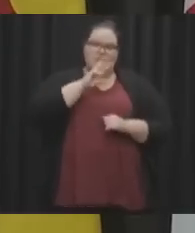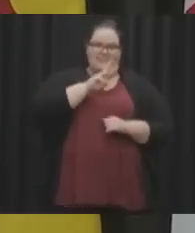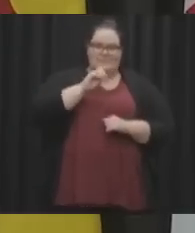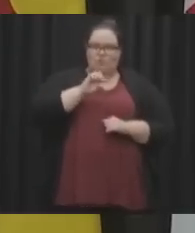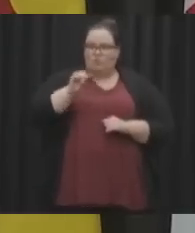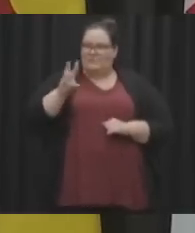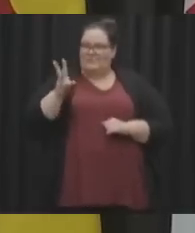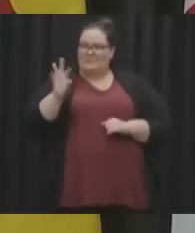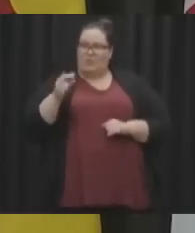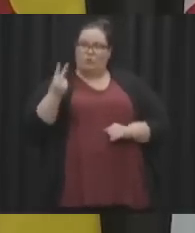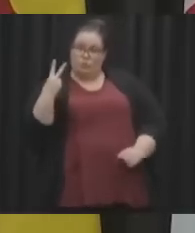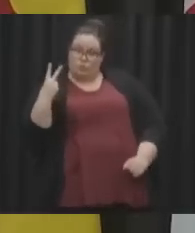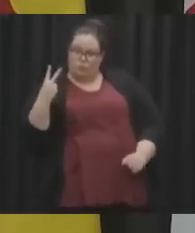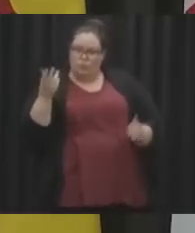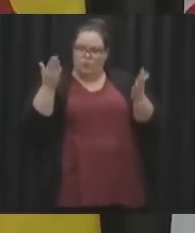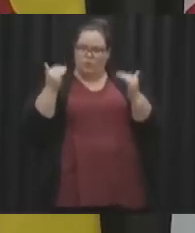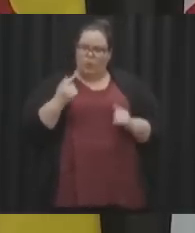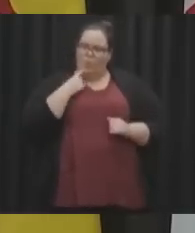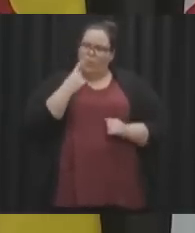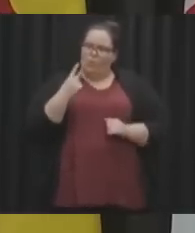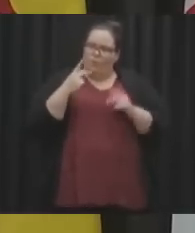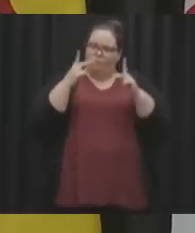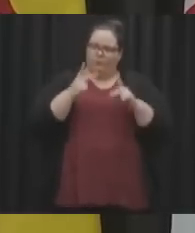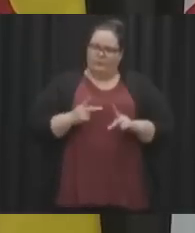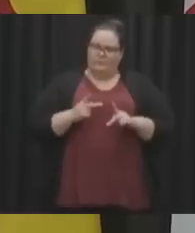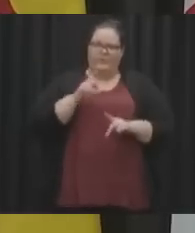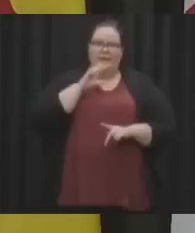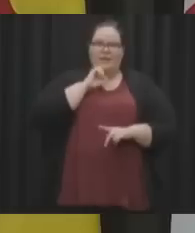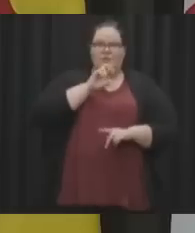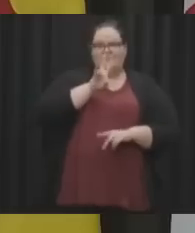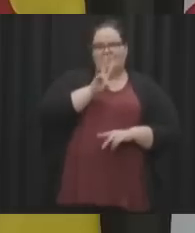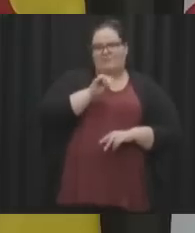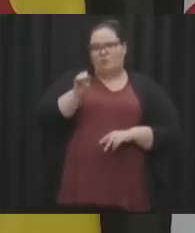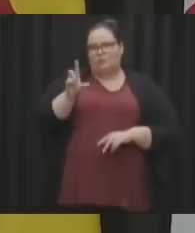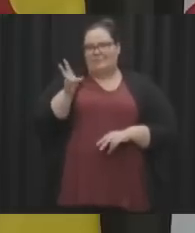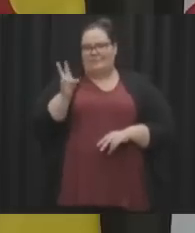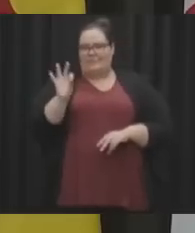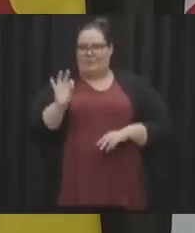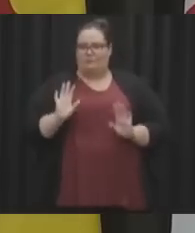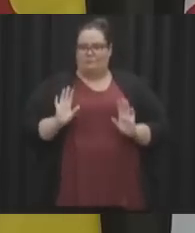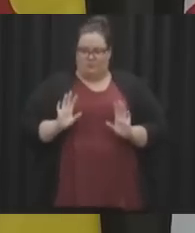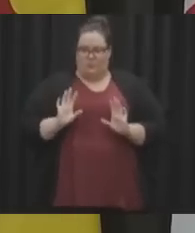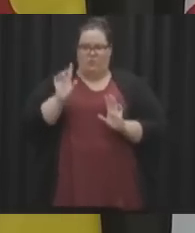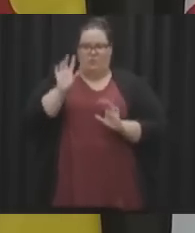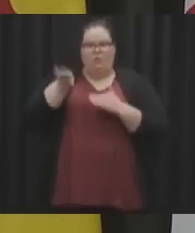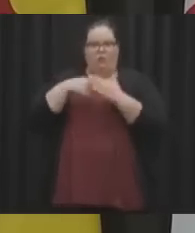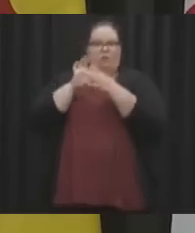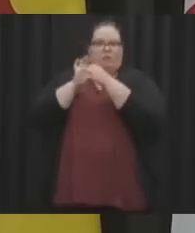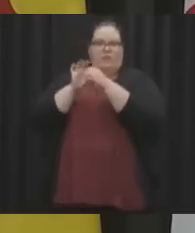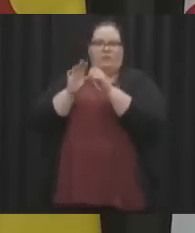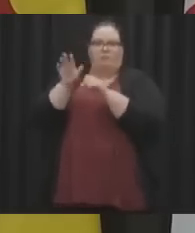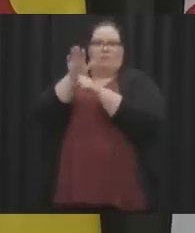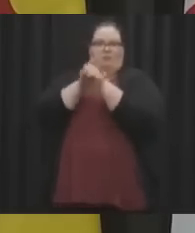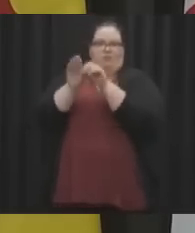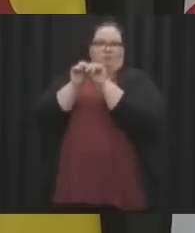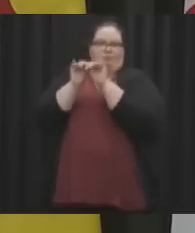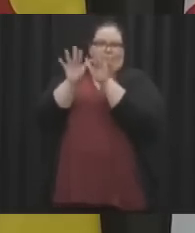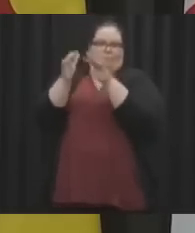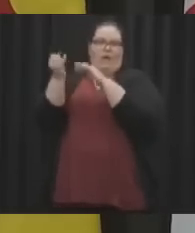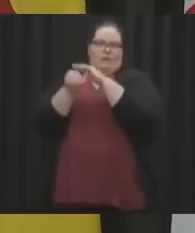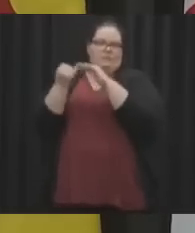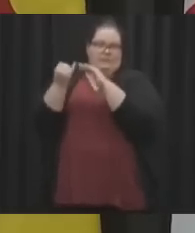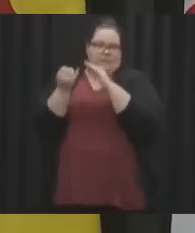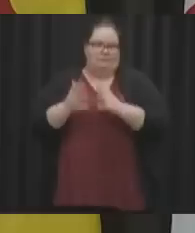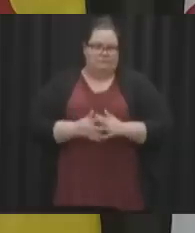of these zones at this time unless for essential services, as we do need to do everything we can to stop the spread of this virus,